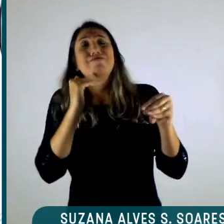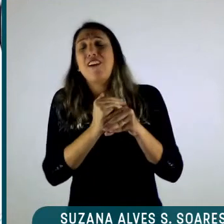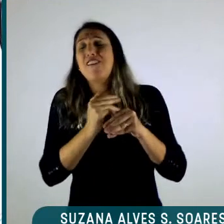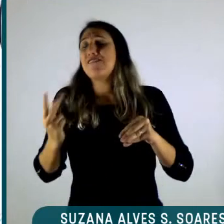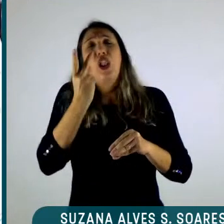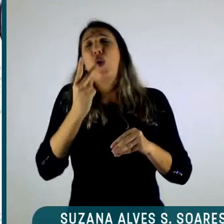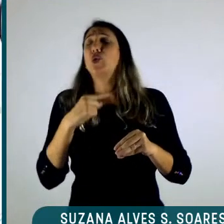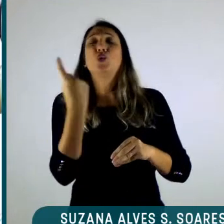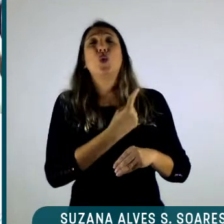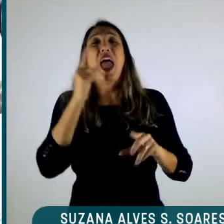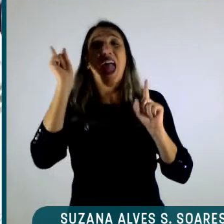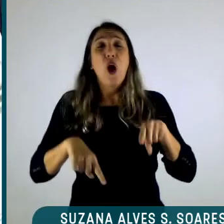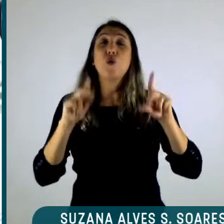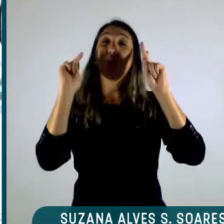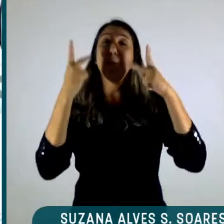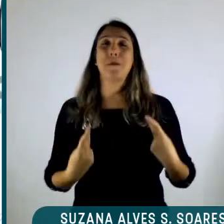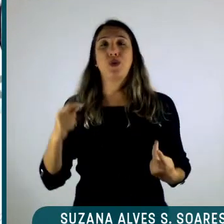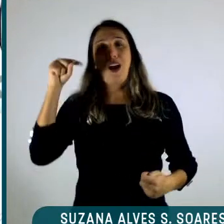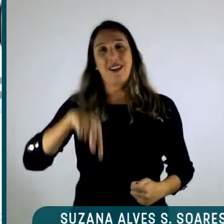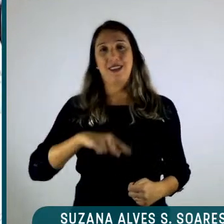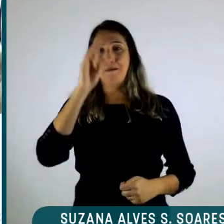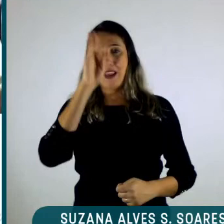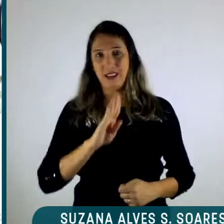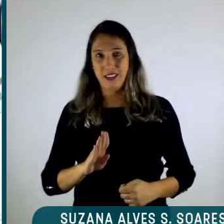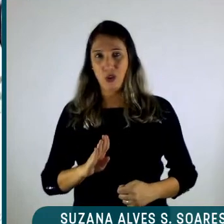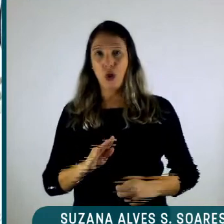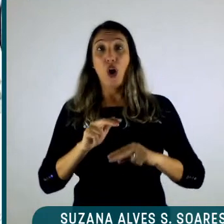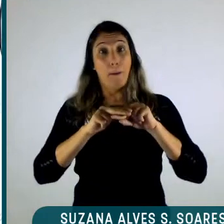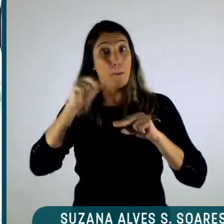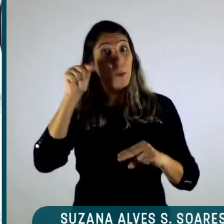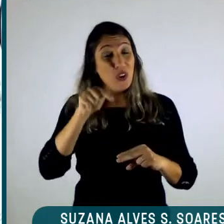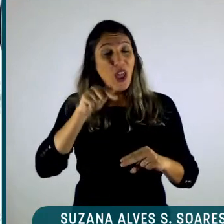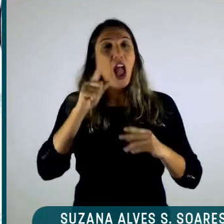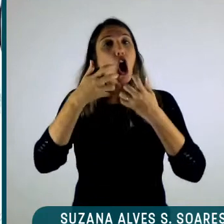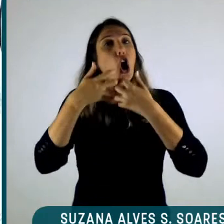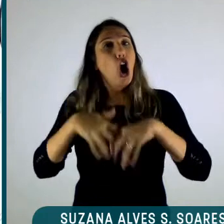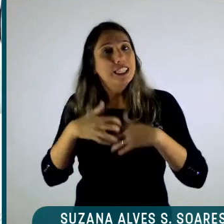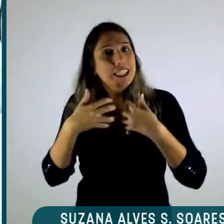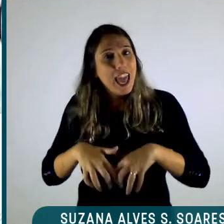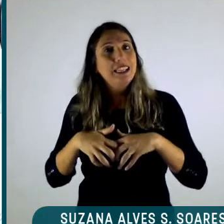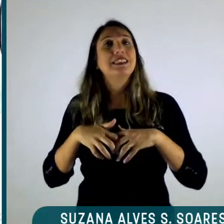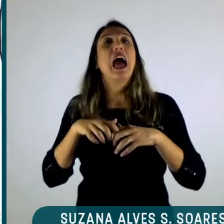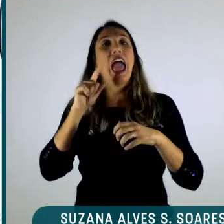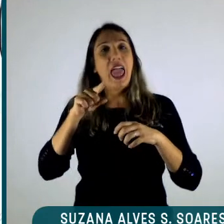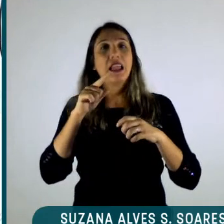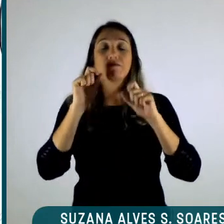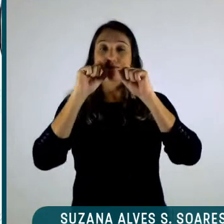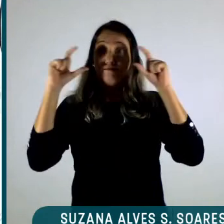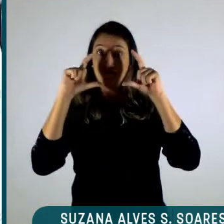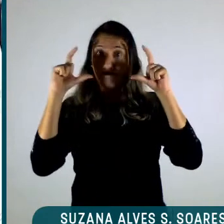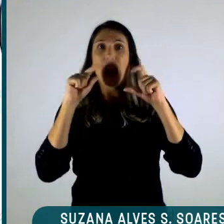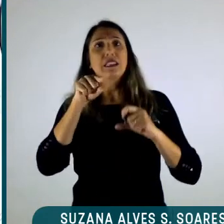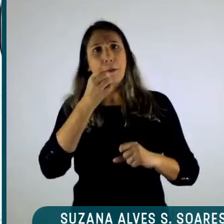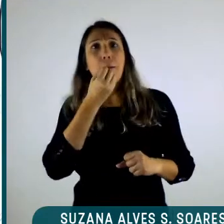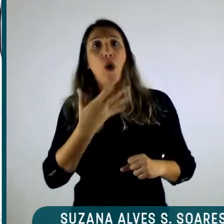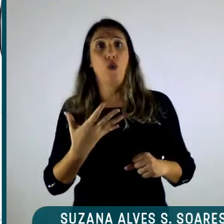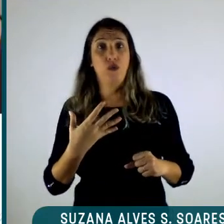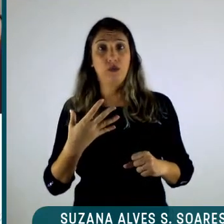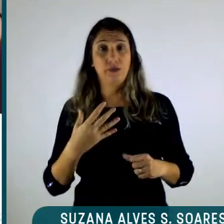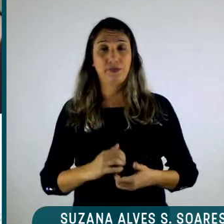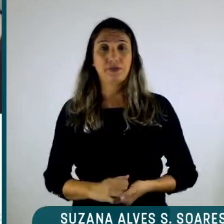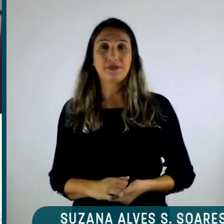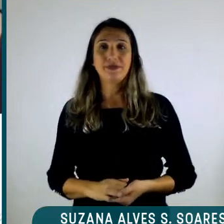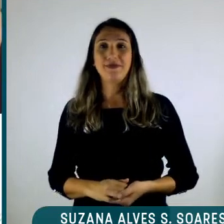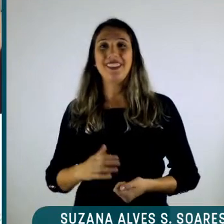as anyone's human life in Brazil. I guess this is something that is